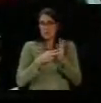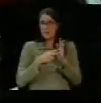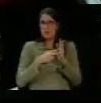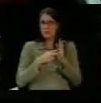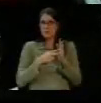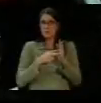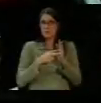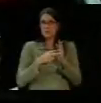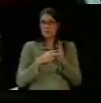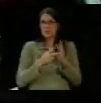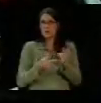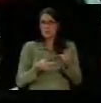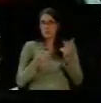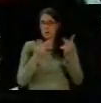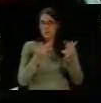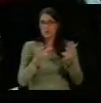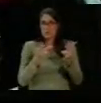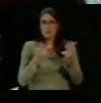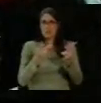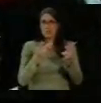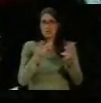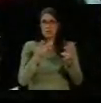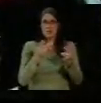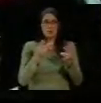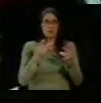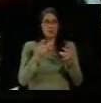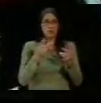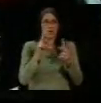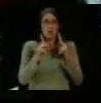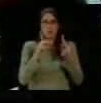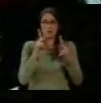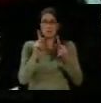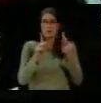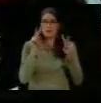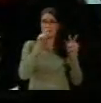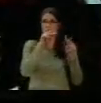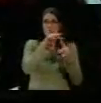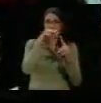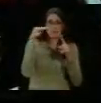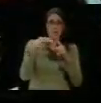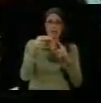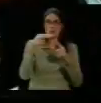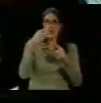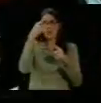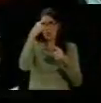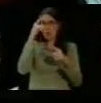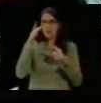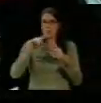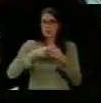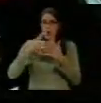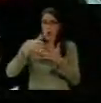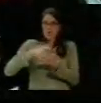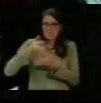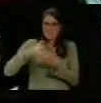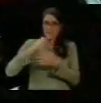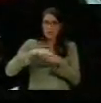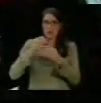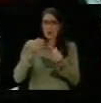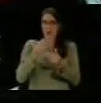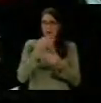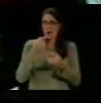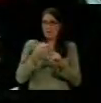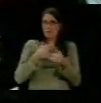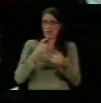proposition that was out there in the public and the perception was that they were going to start digging on that property, and based upon, as